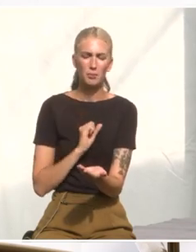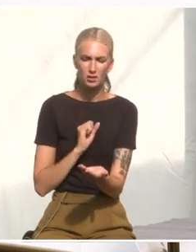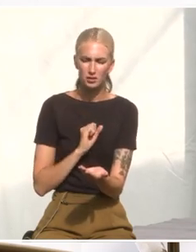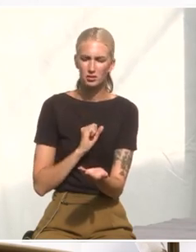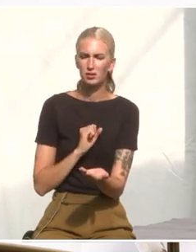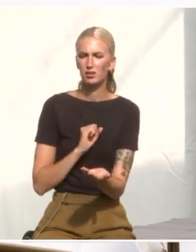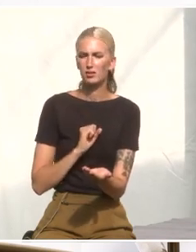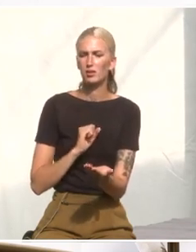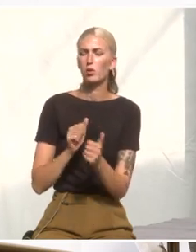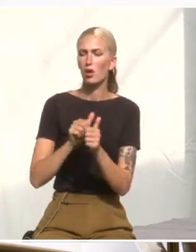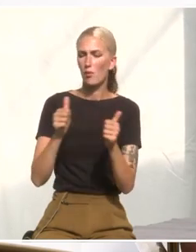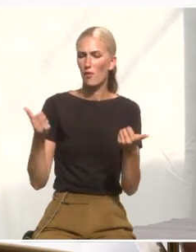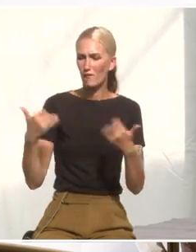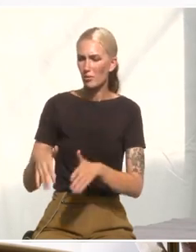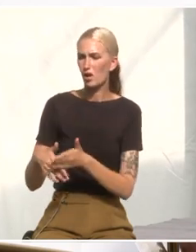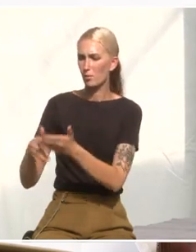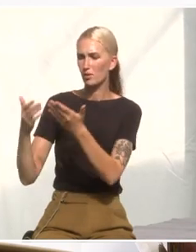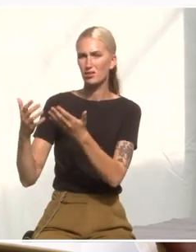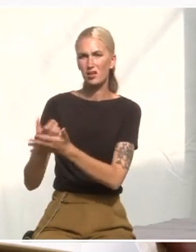saying to other men that, hey,